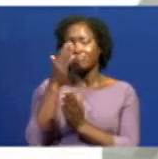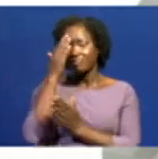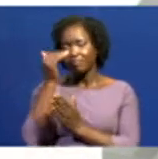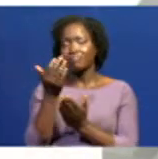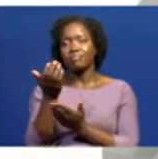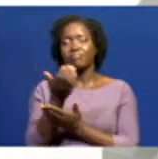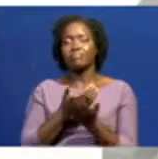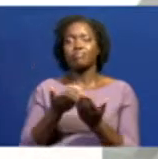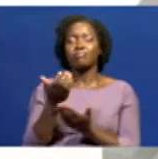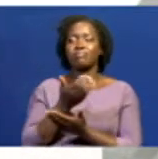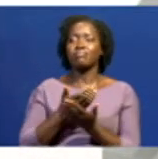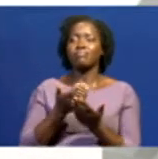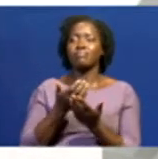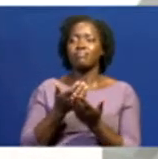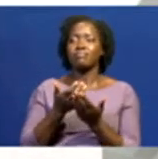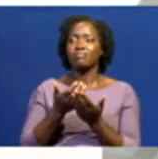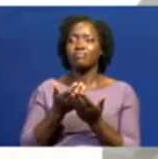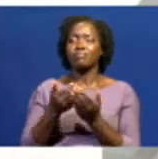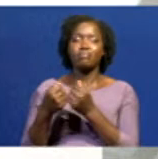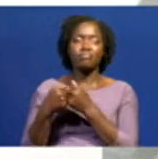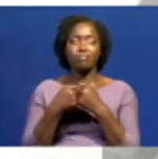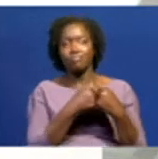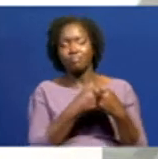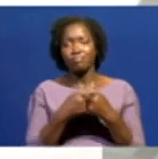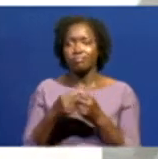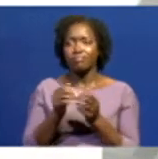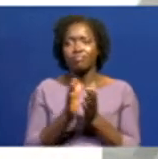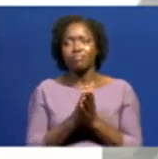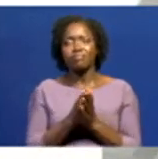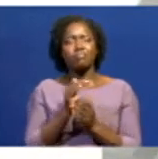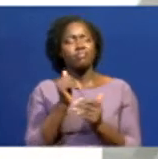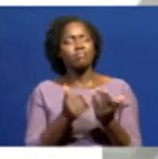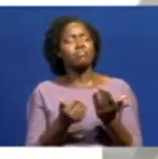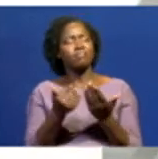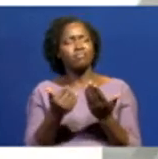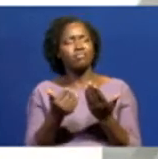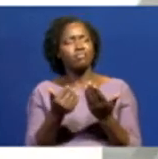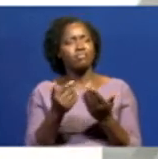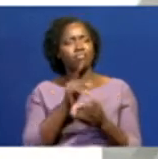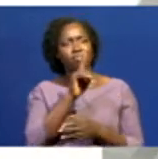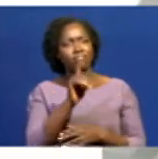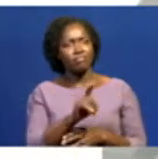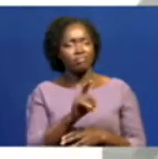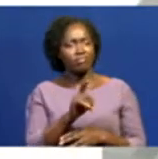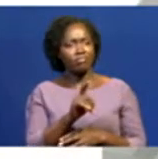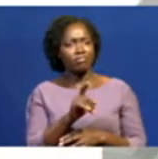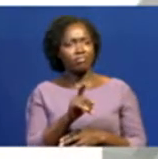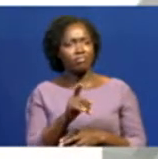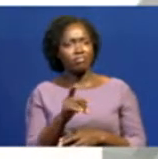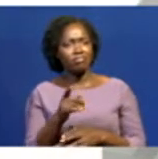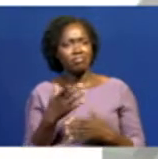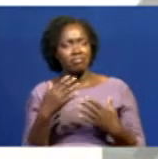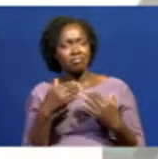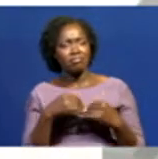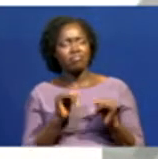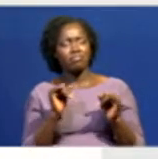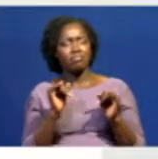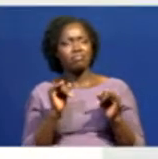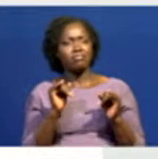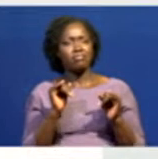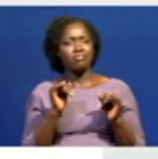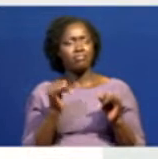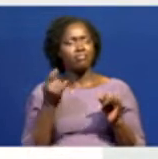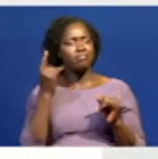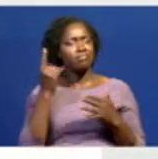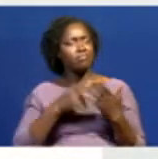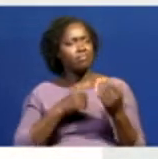economy is in a challenge. Yes. Yes. Well, which brings me to the question, even as you know, people are trying to figure out what to do